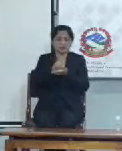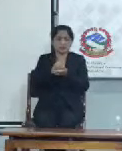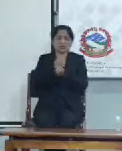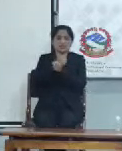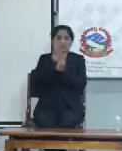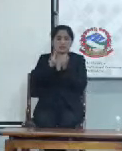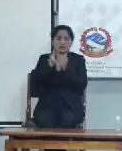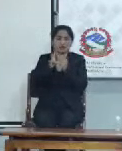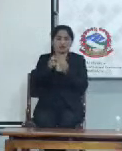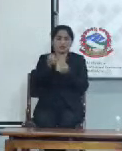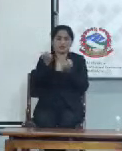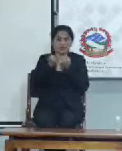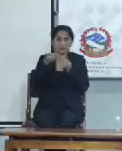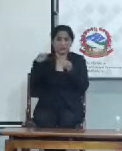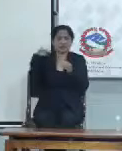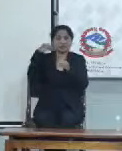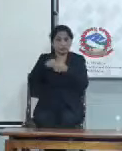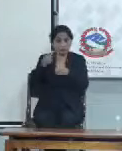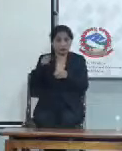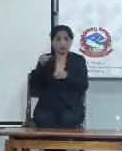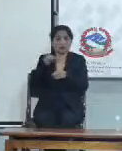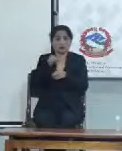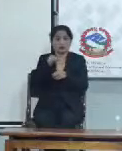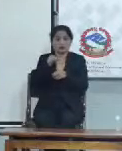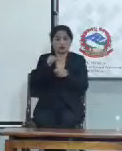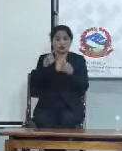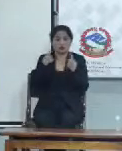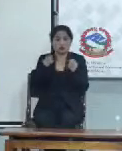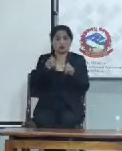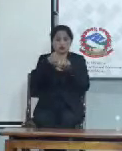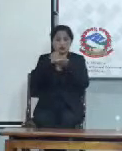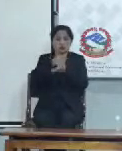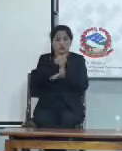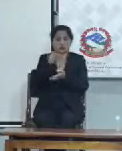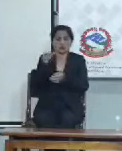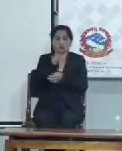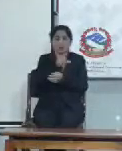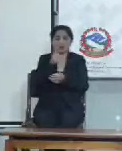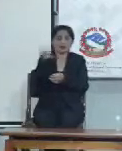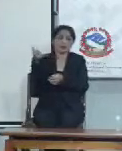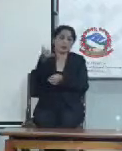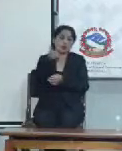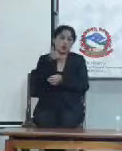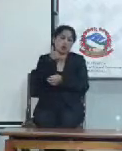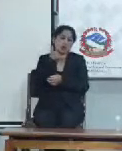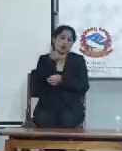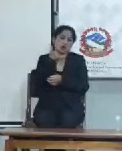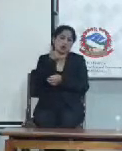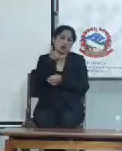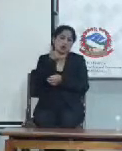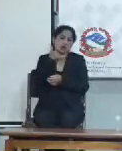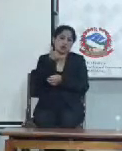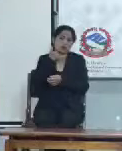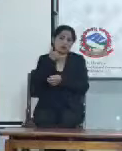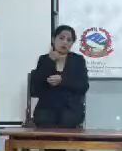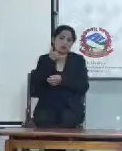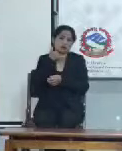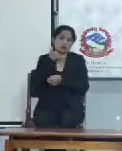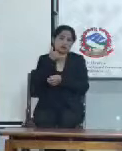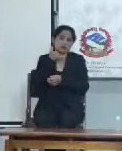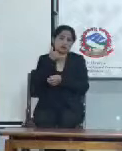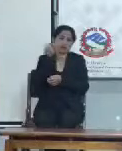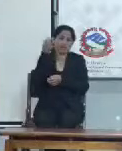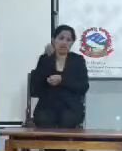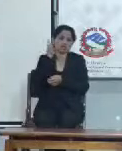he called me, the police personnel called me, and at 2 a.m. at night, and there is a road blockade. So what to